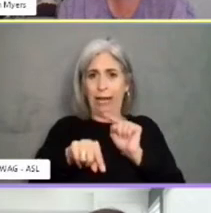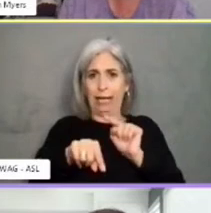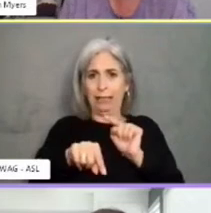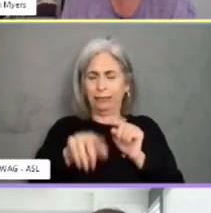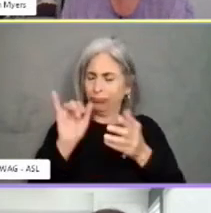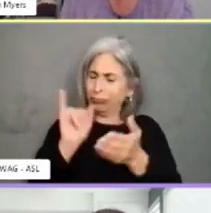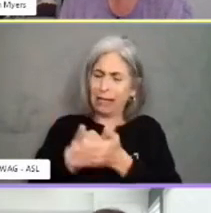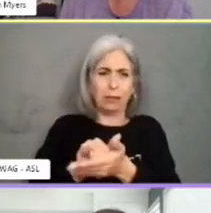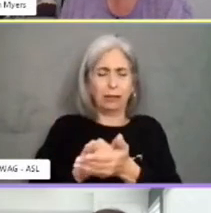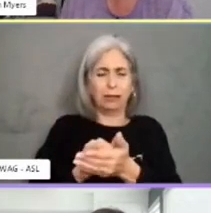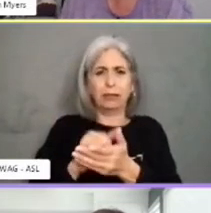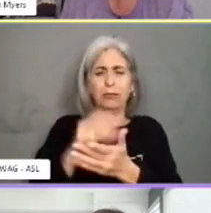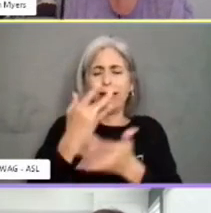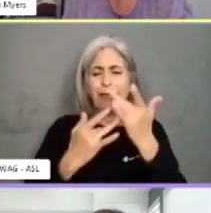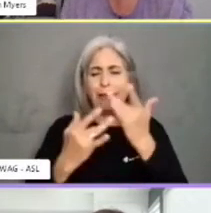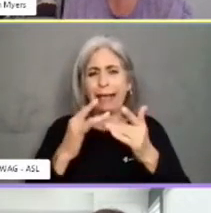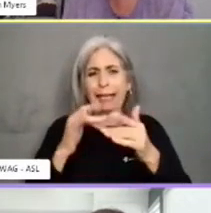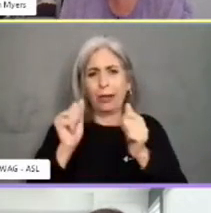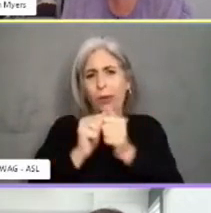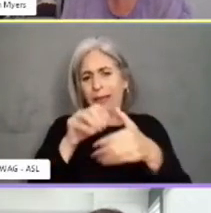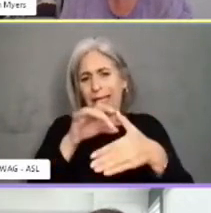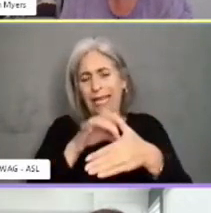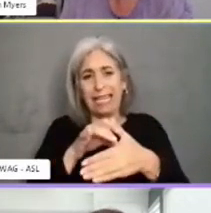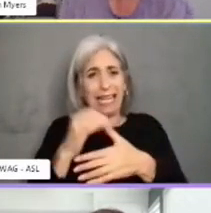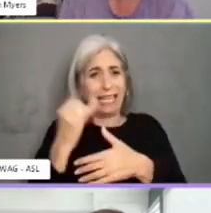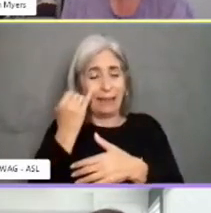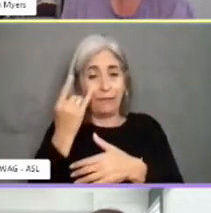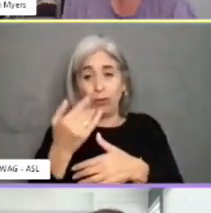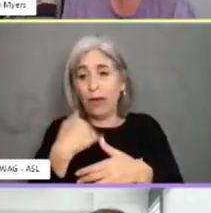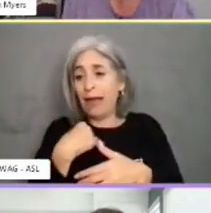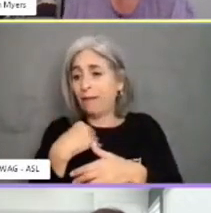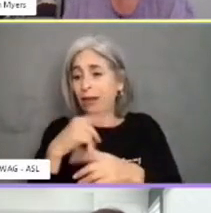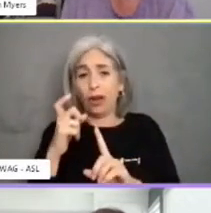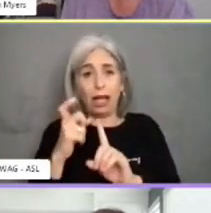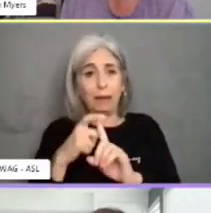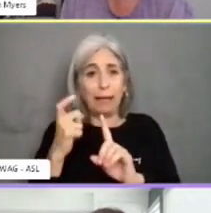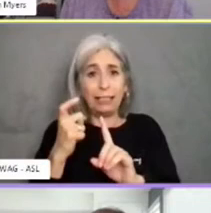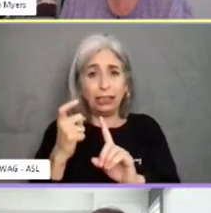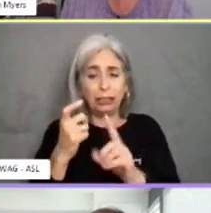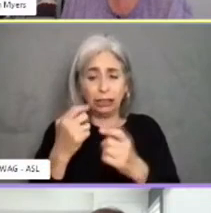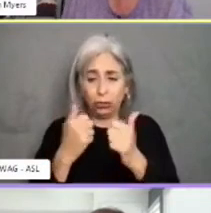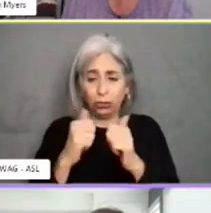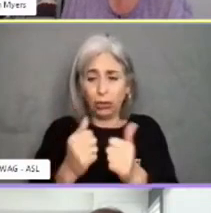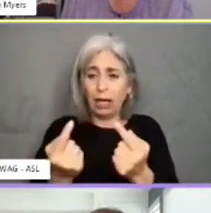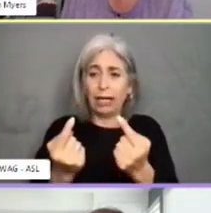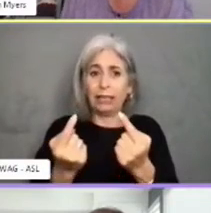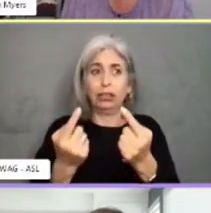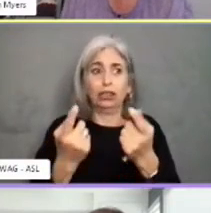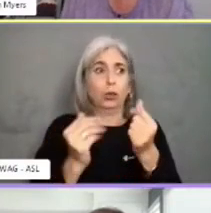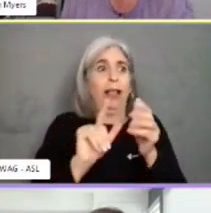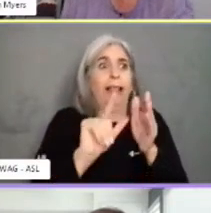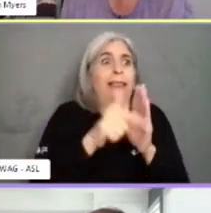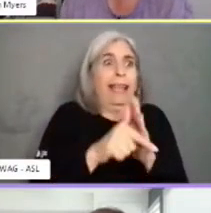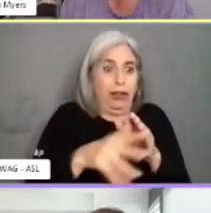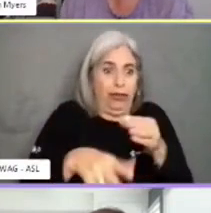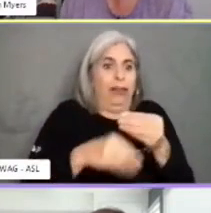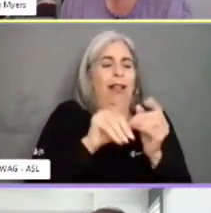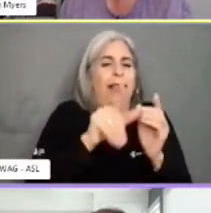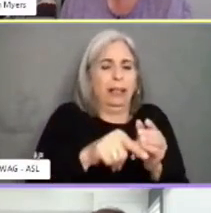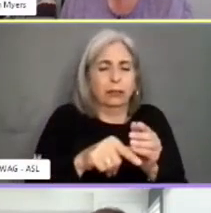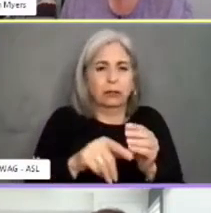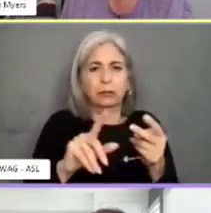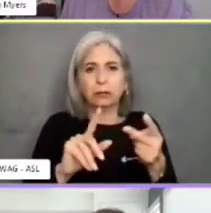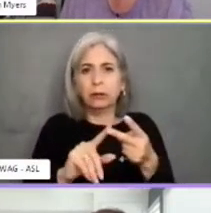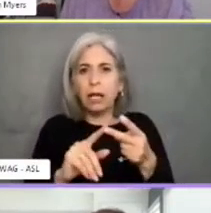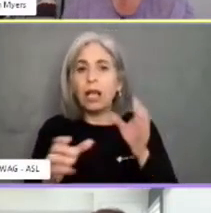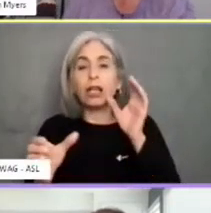to be lacking in the context whenever you have some sort of automation that tries to come in after the fact. Communication about